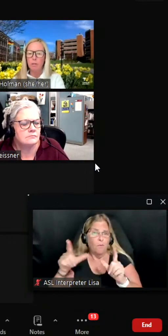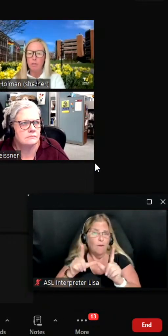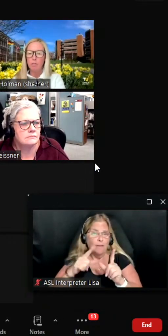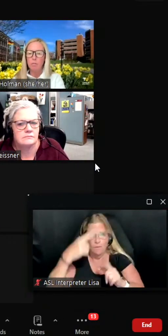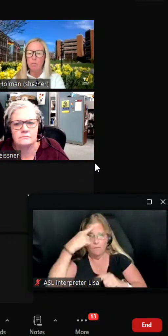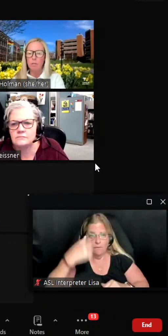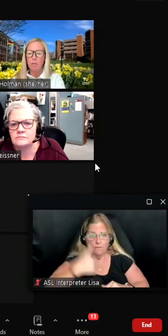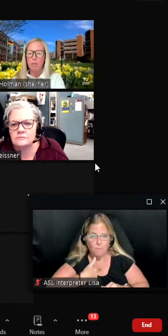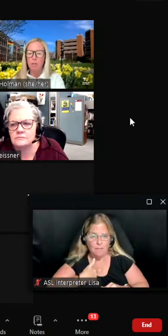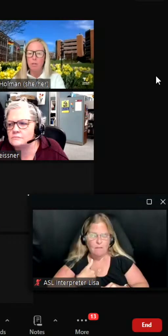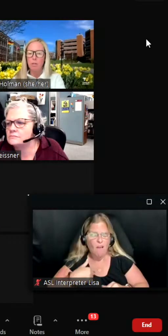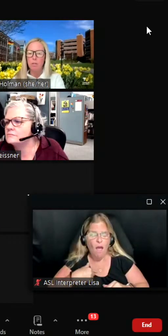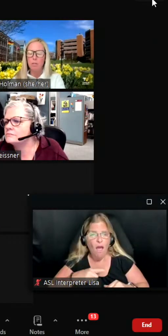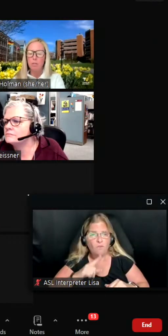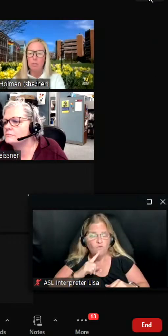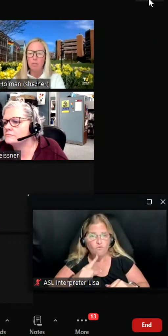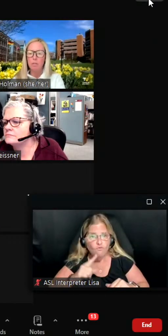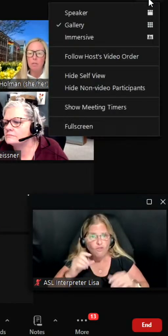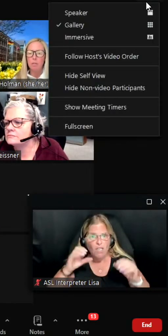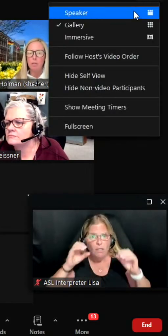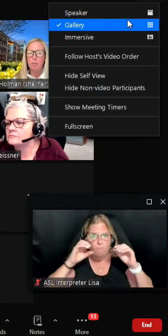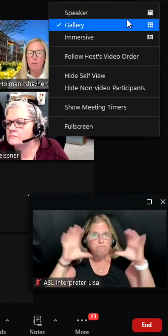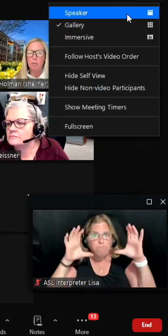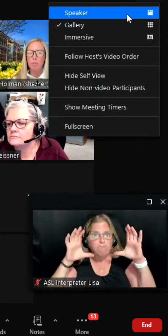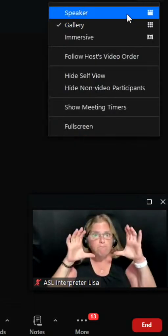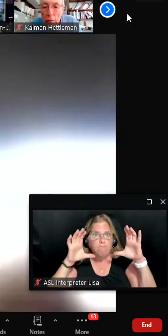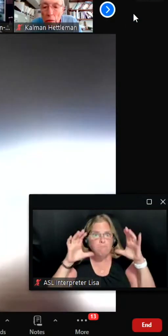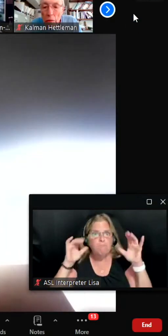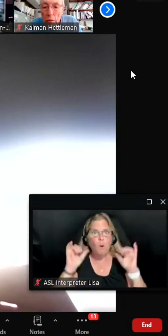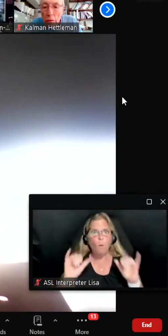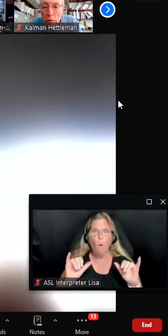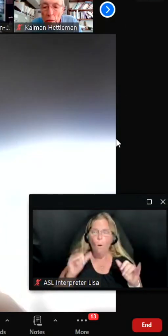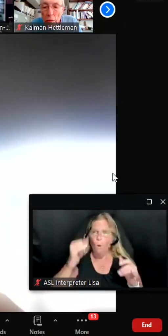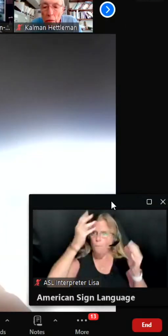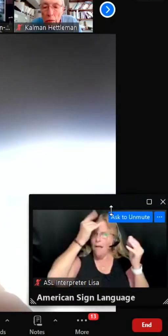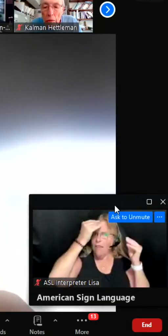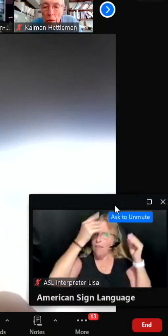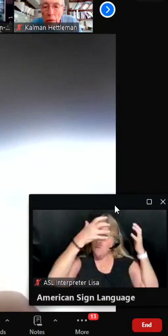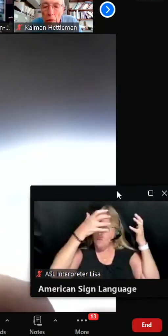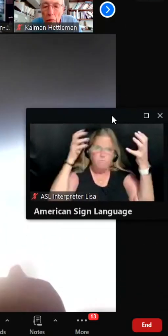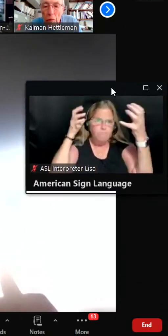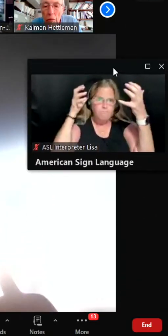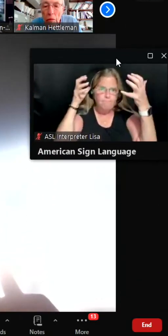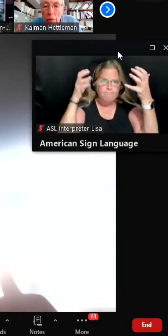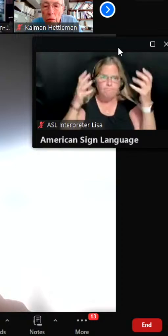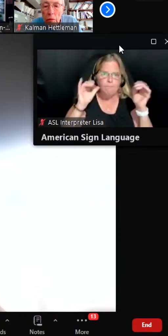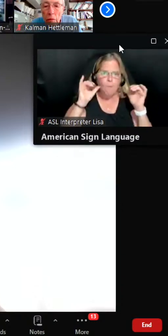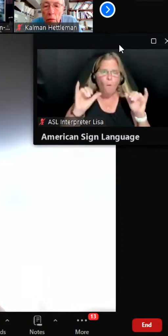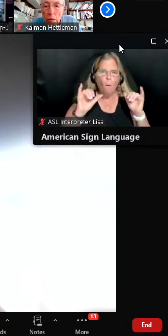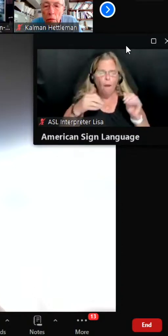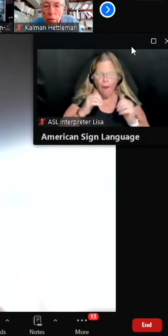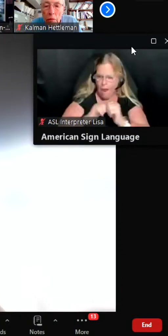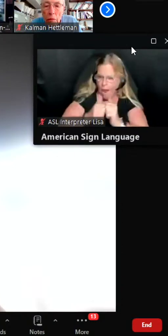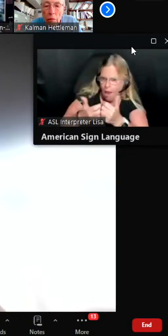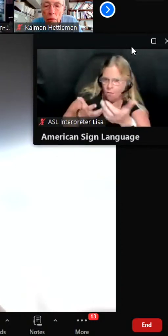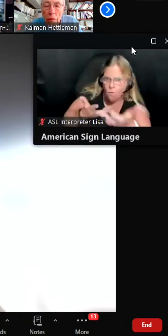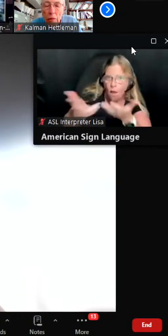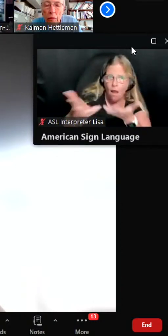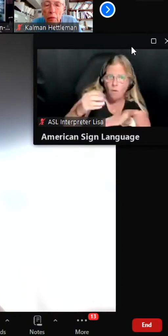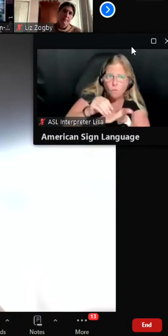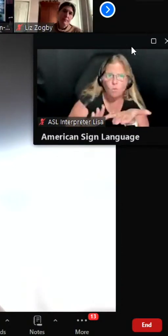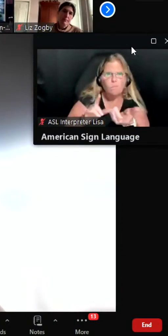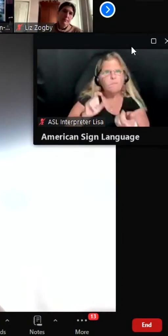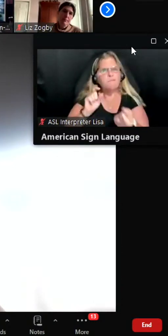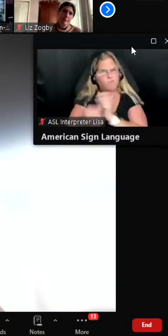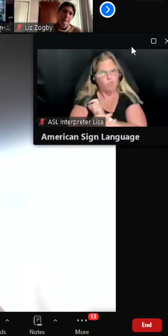it was eye-opening. I actually, shifted my thinking and how I was dealing with some students. So just really